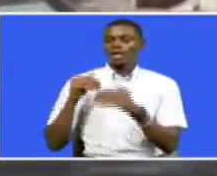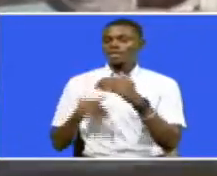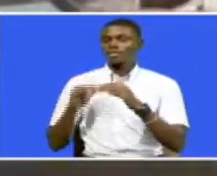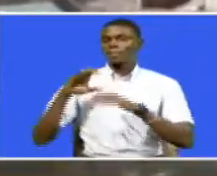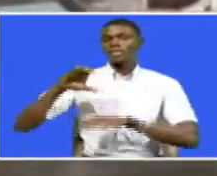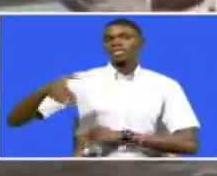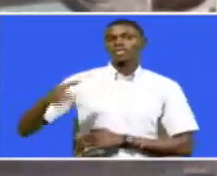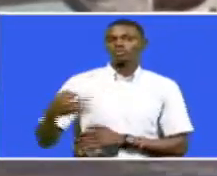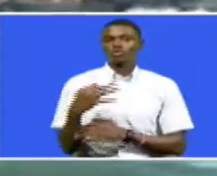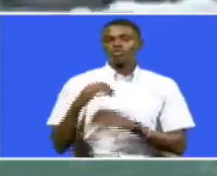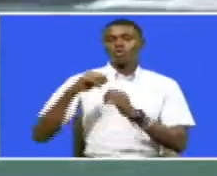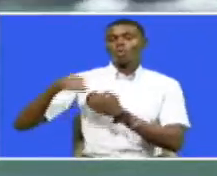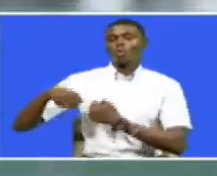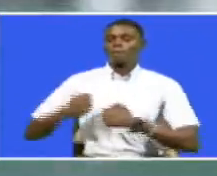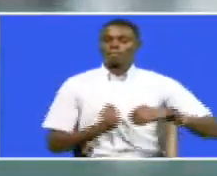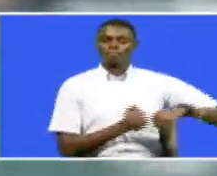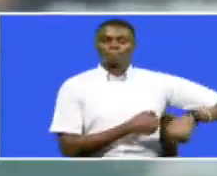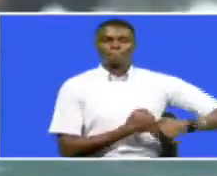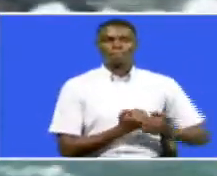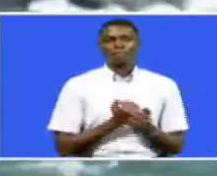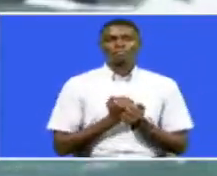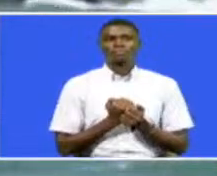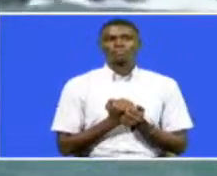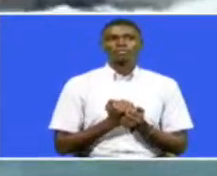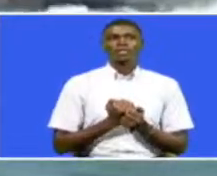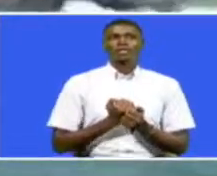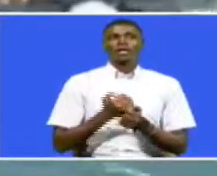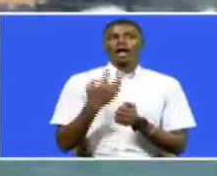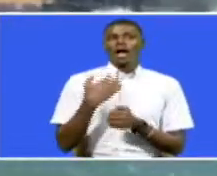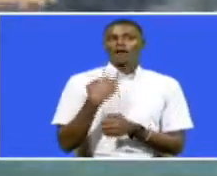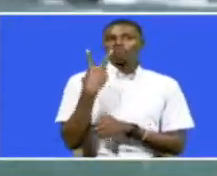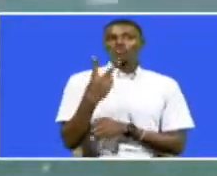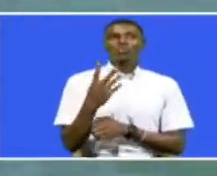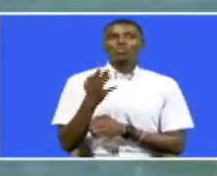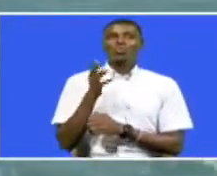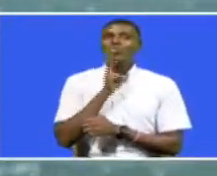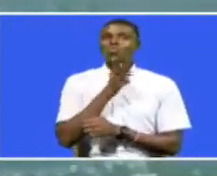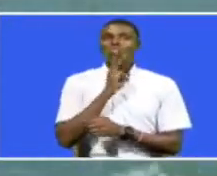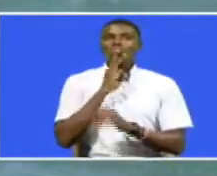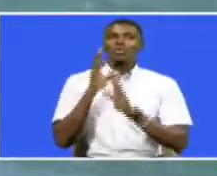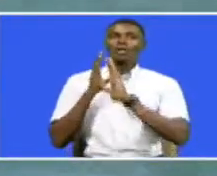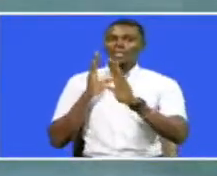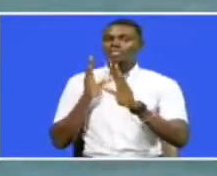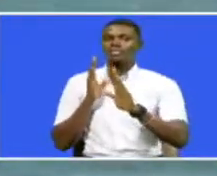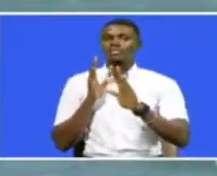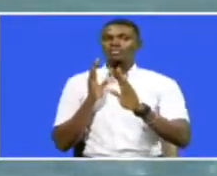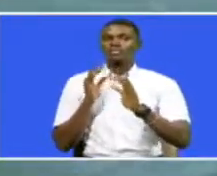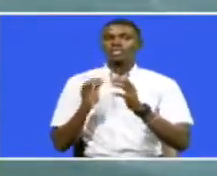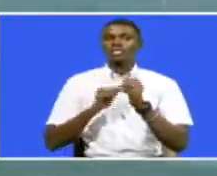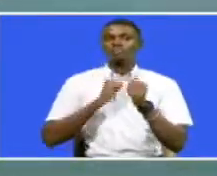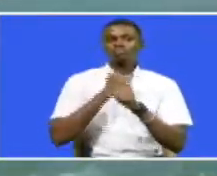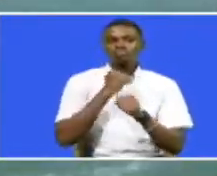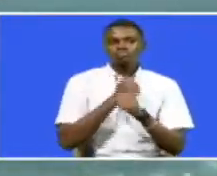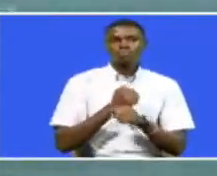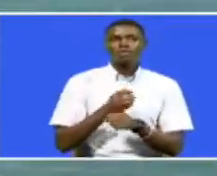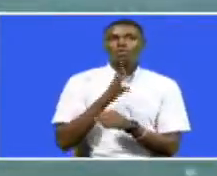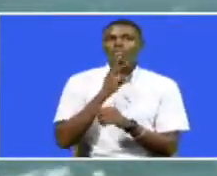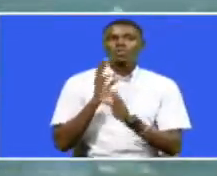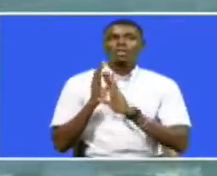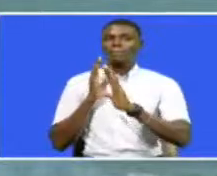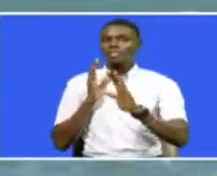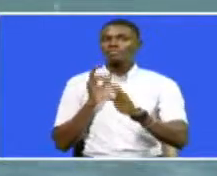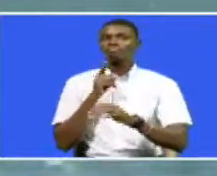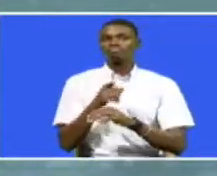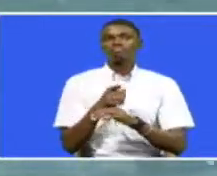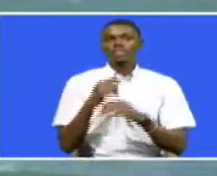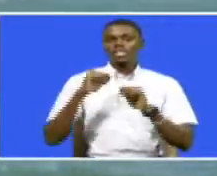county of Homa Bay. There are two water buses that operate on this route. The water buses are preferred